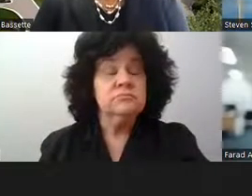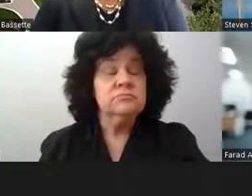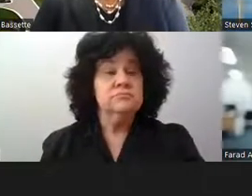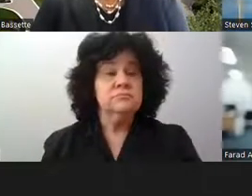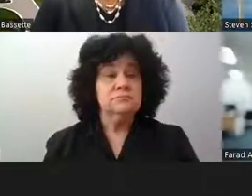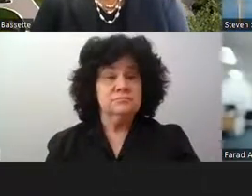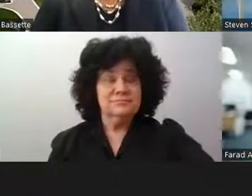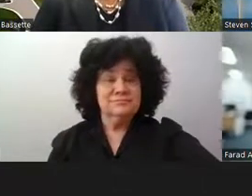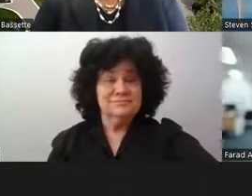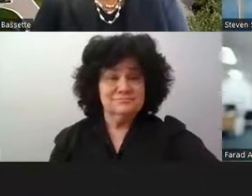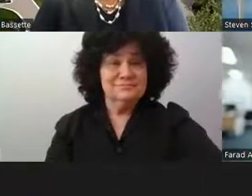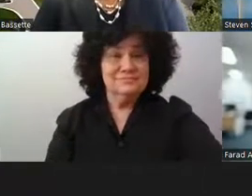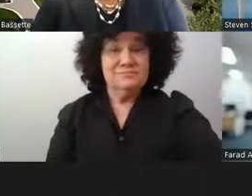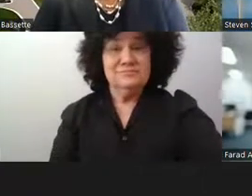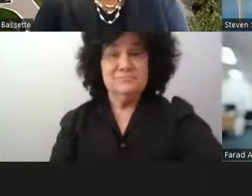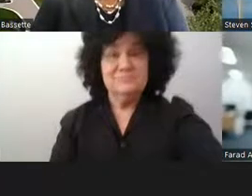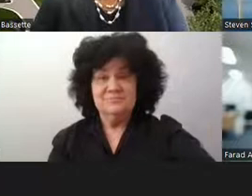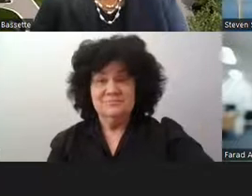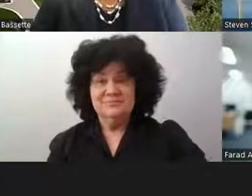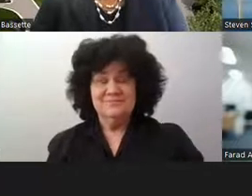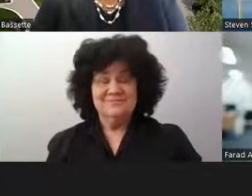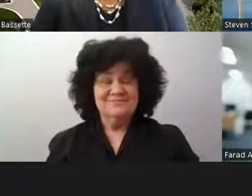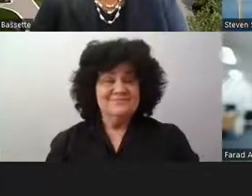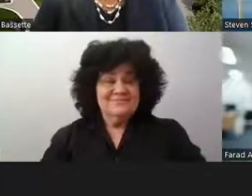have my colleague, Stephanie. Stephanie, you want to introduce yourself real quick?